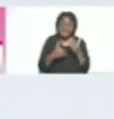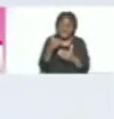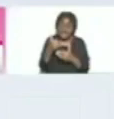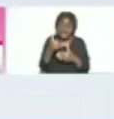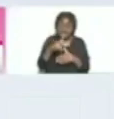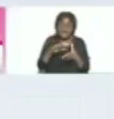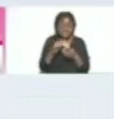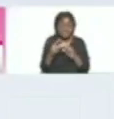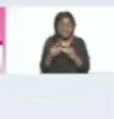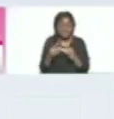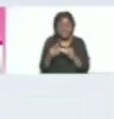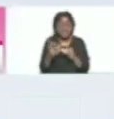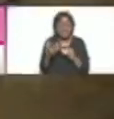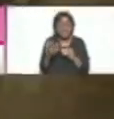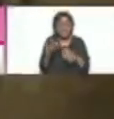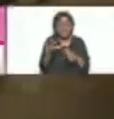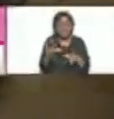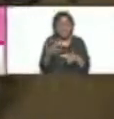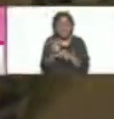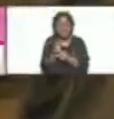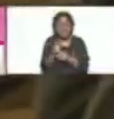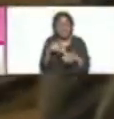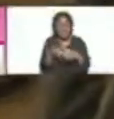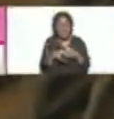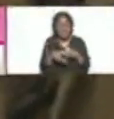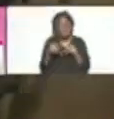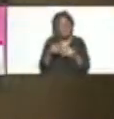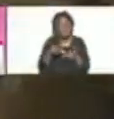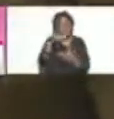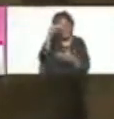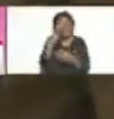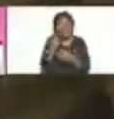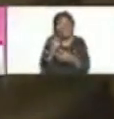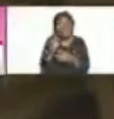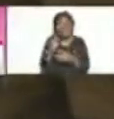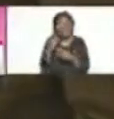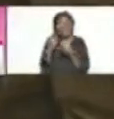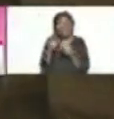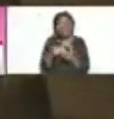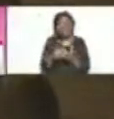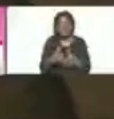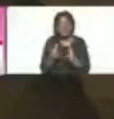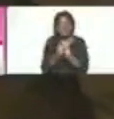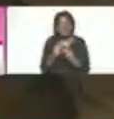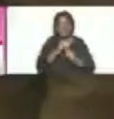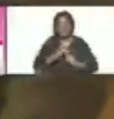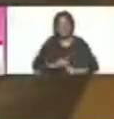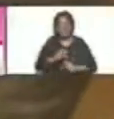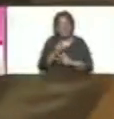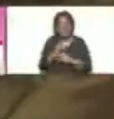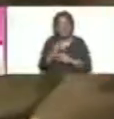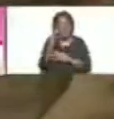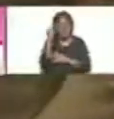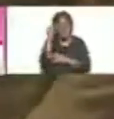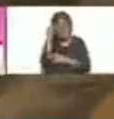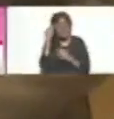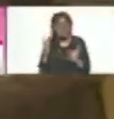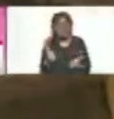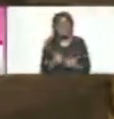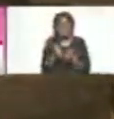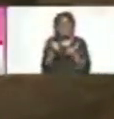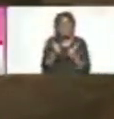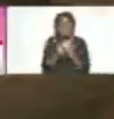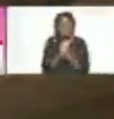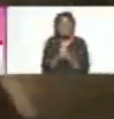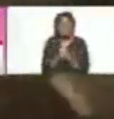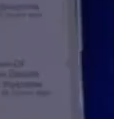series, propelling access to learning for students with physical or mental challenges. For the Bahamas Tonight, I'm